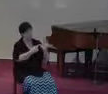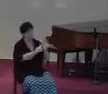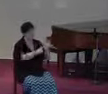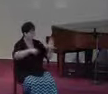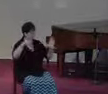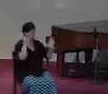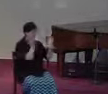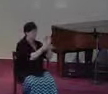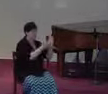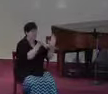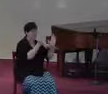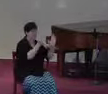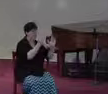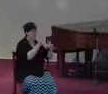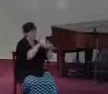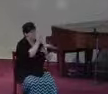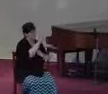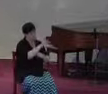He looked out.